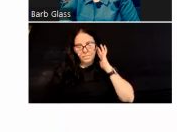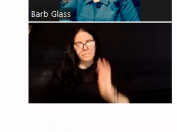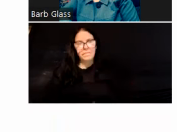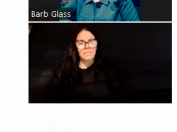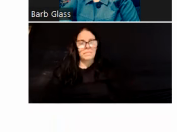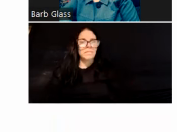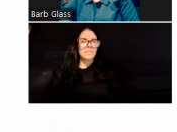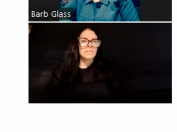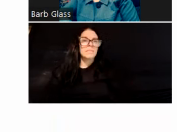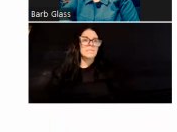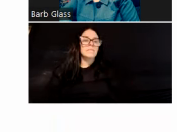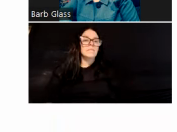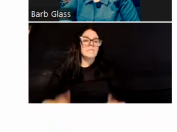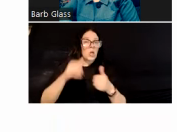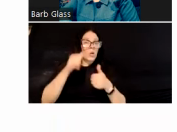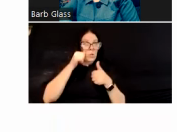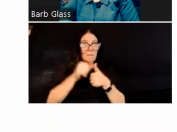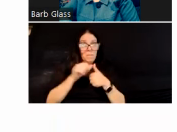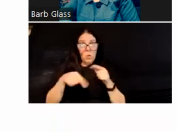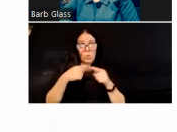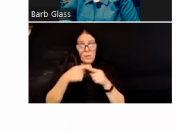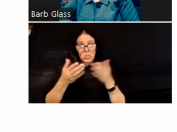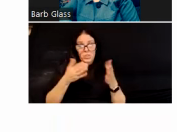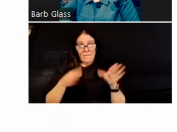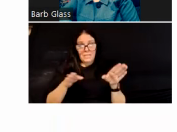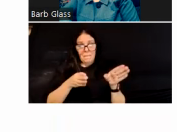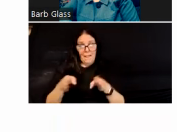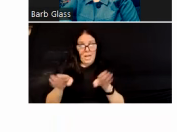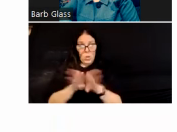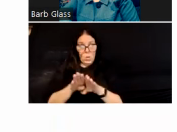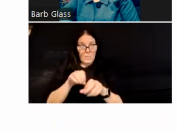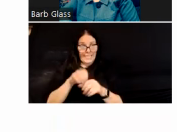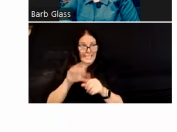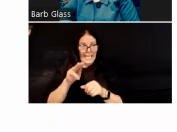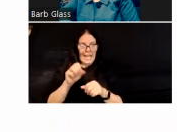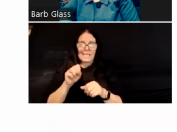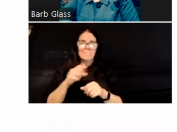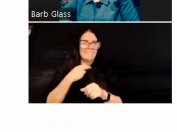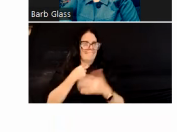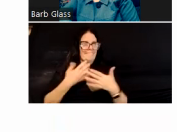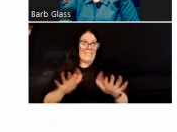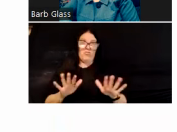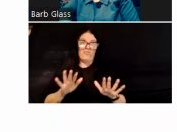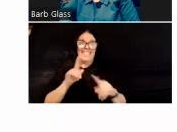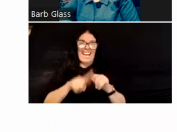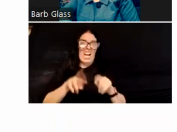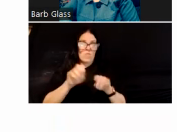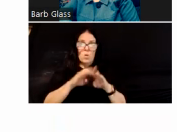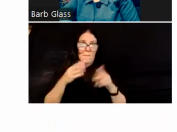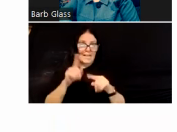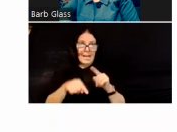And remember, once a service plan is closed in CAMS, it can't be reopened. The only thing you can change are the